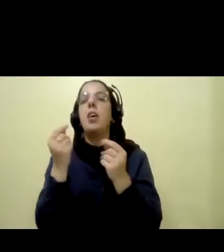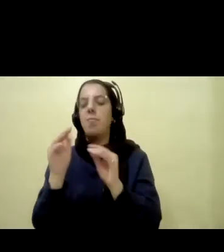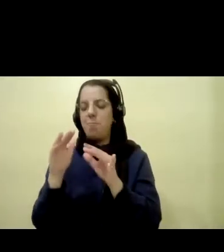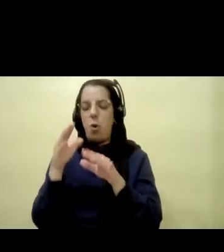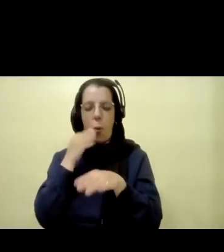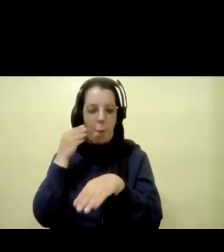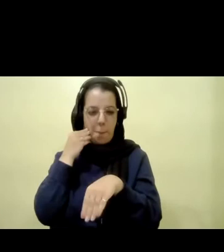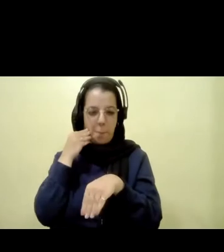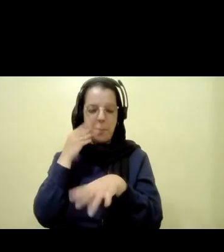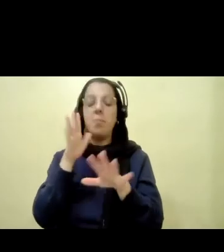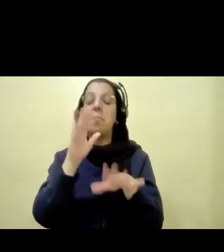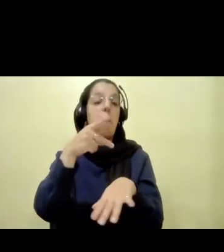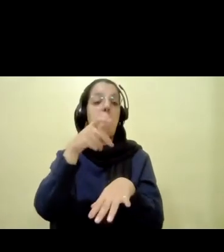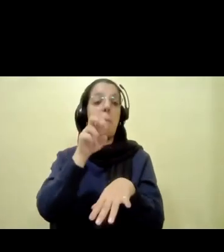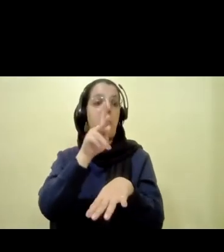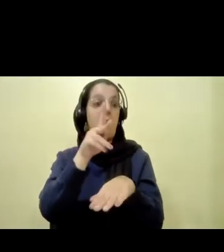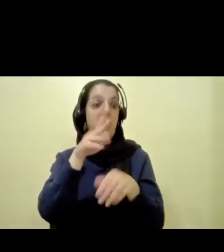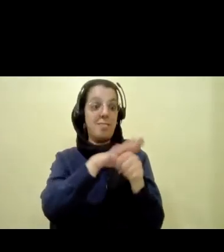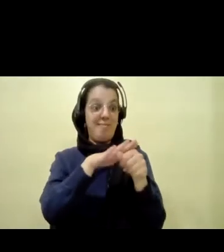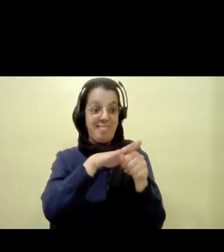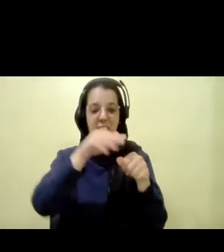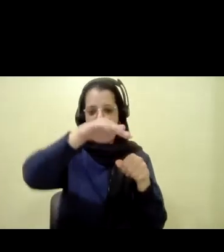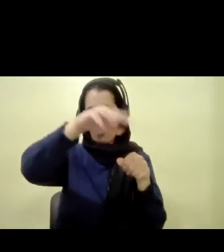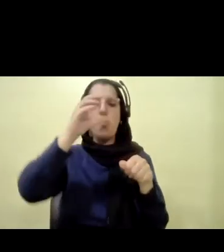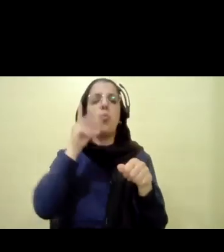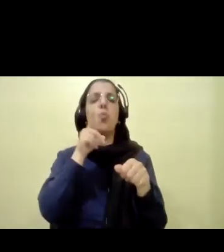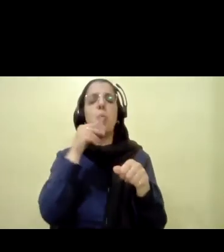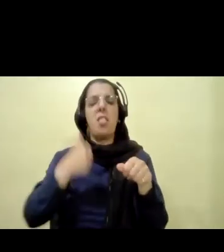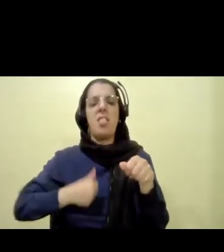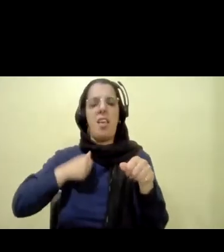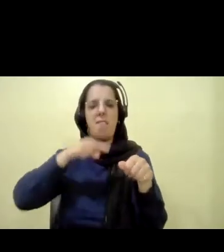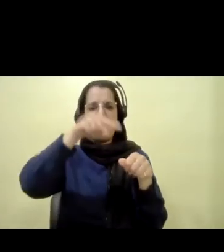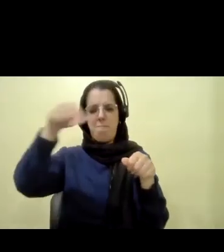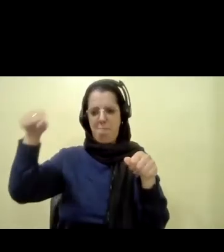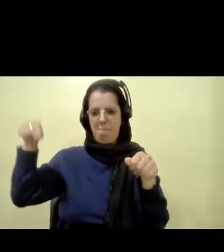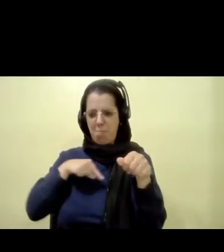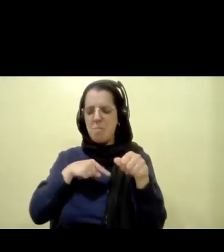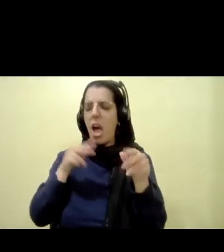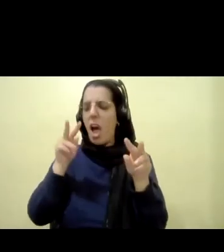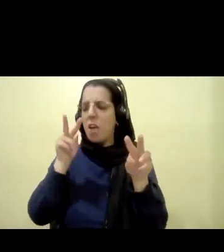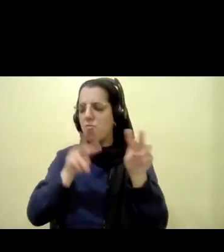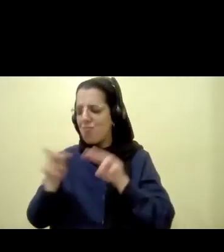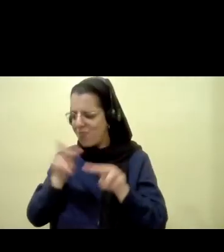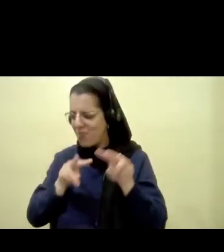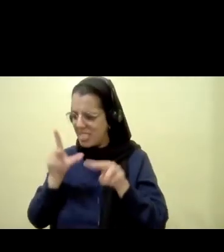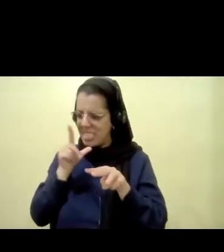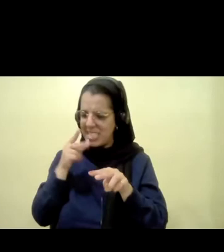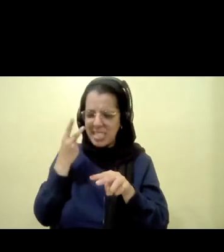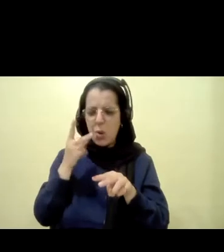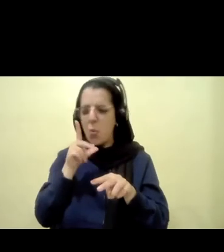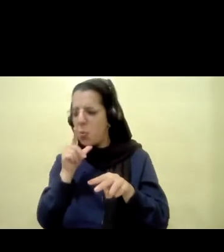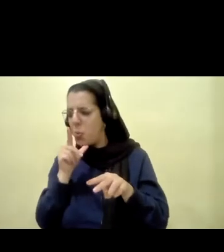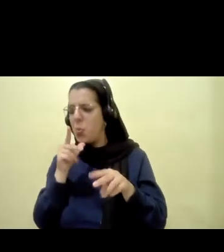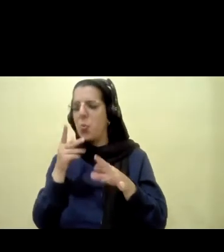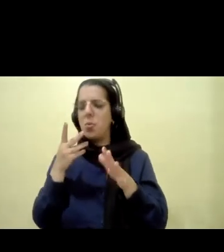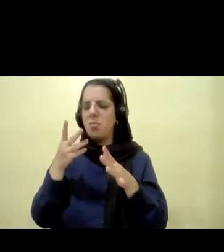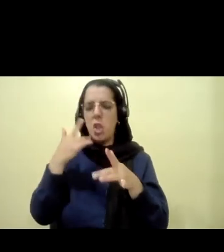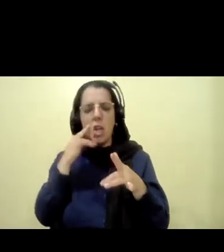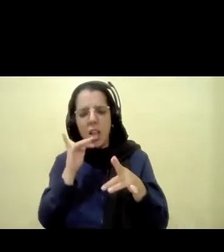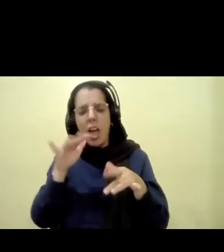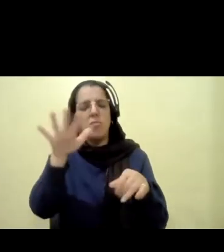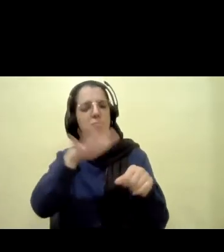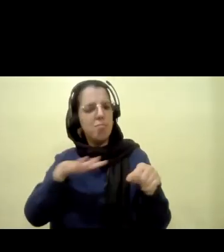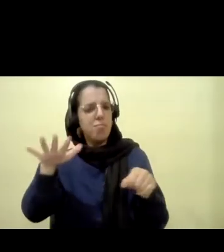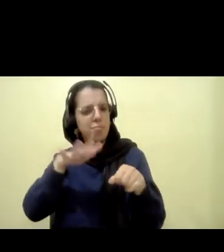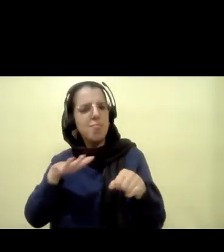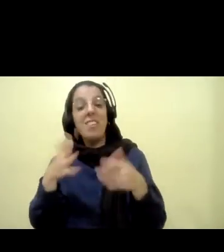you're interested in working in, or maybe even the larger sort of borough, like wherever it is, or the neighborhood,